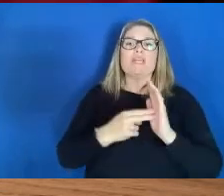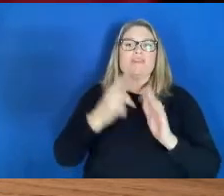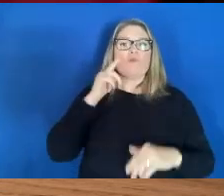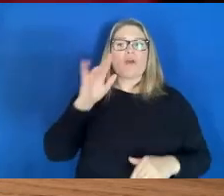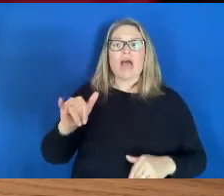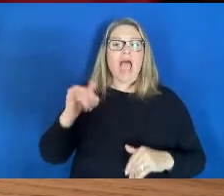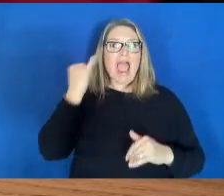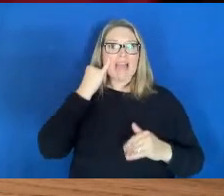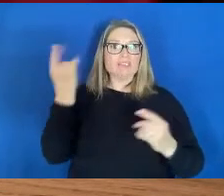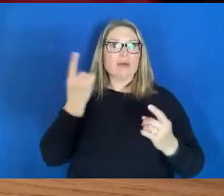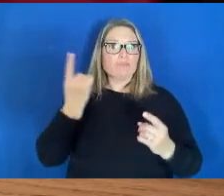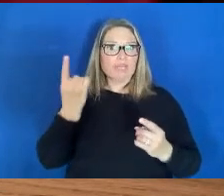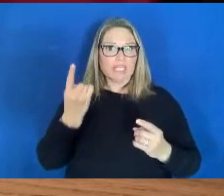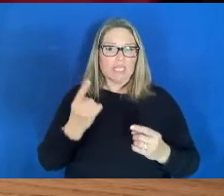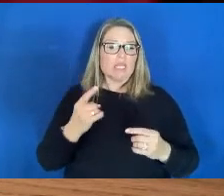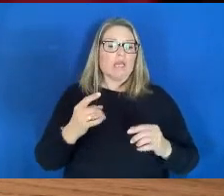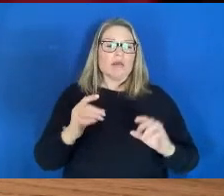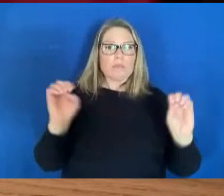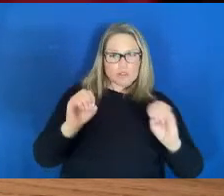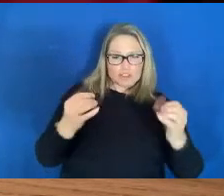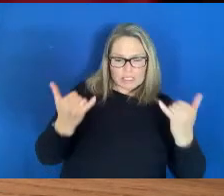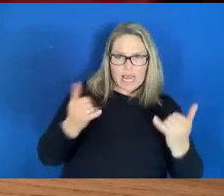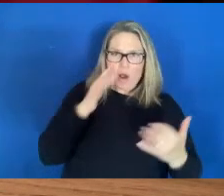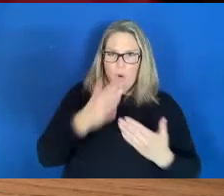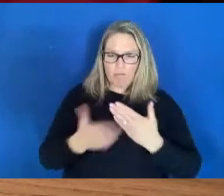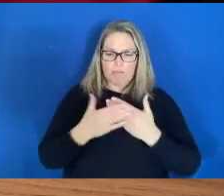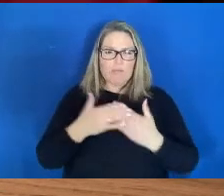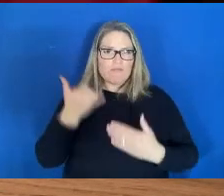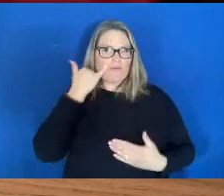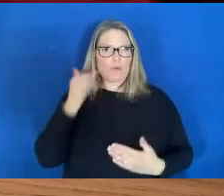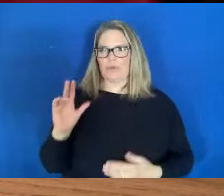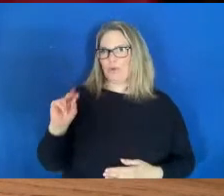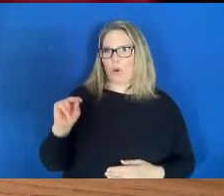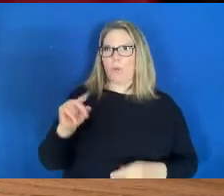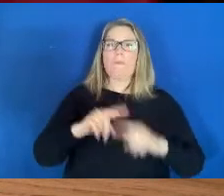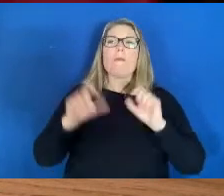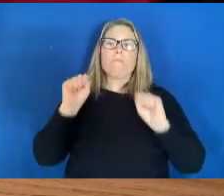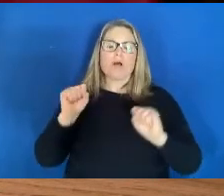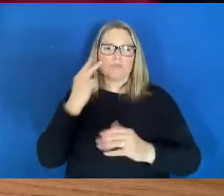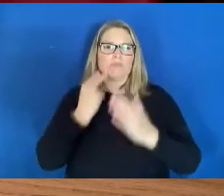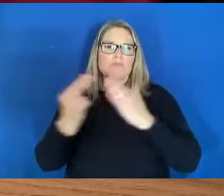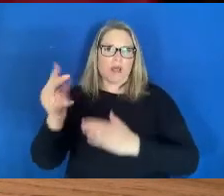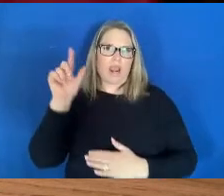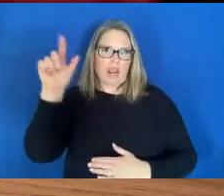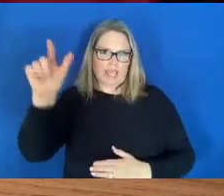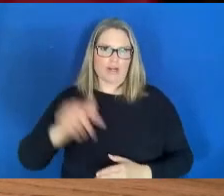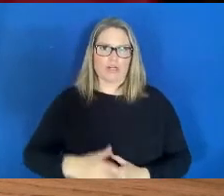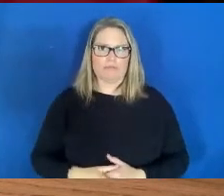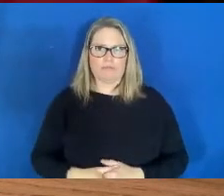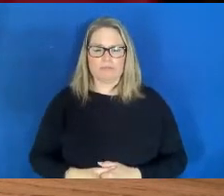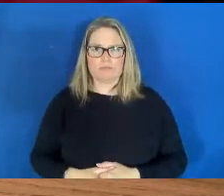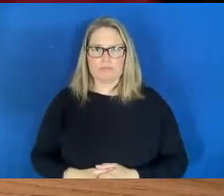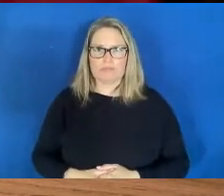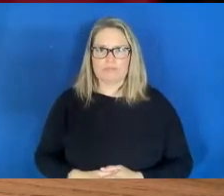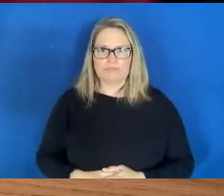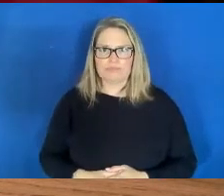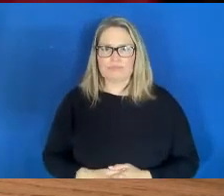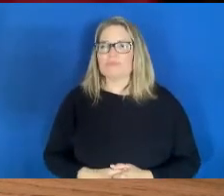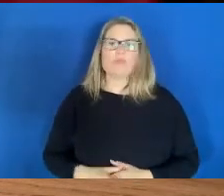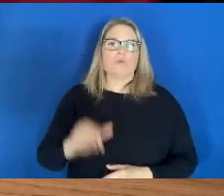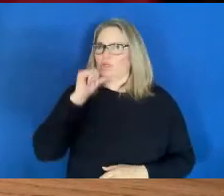we would consider in the future. Is there any sort of emergency alert situation integrated with that? Not with this